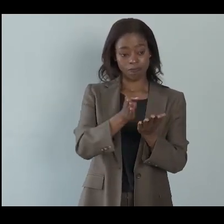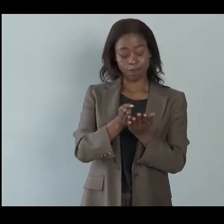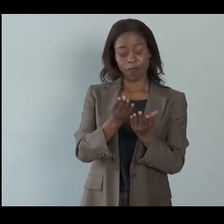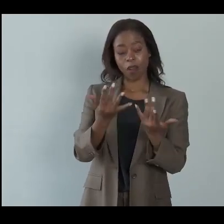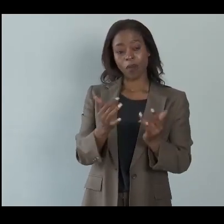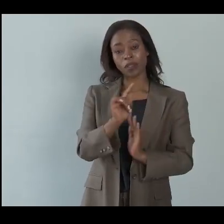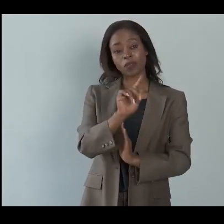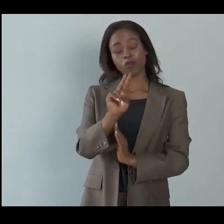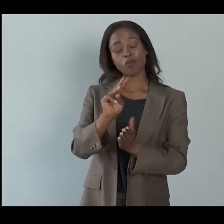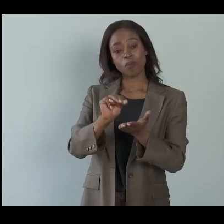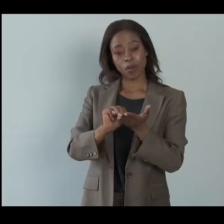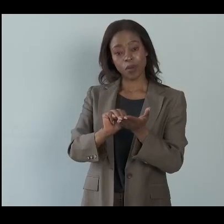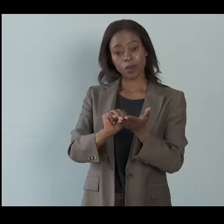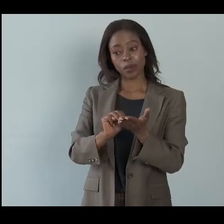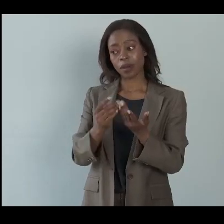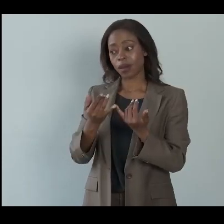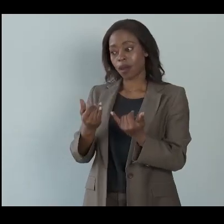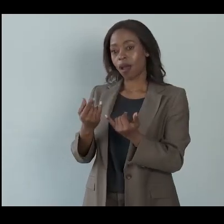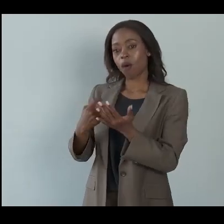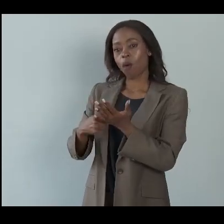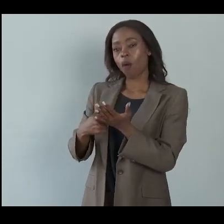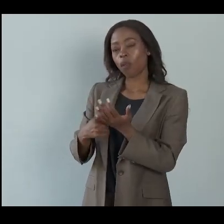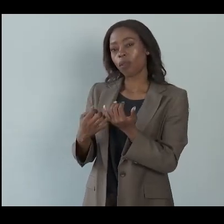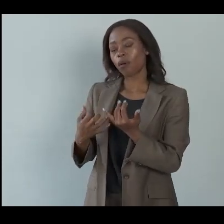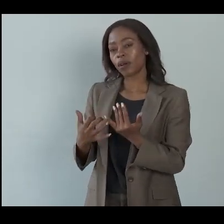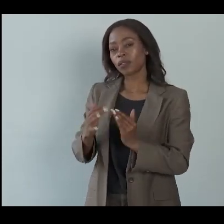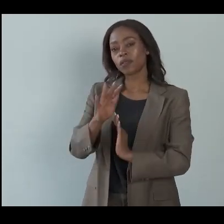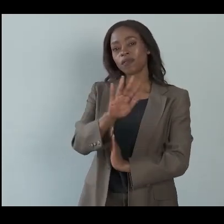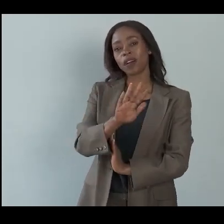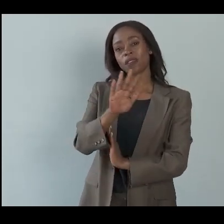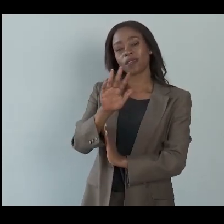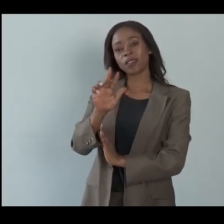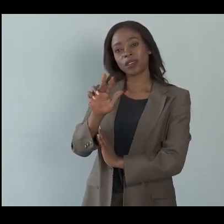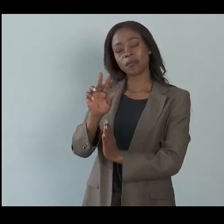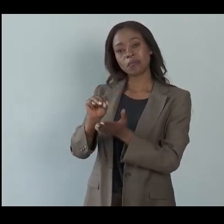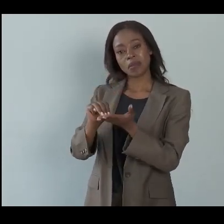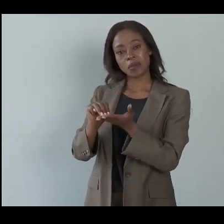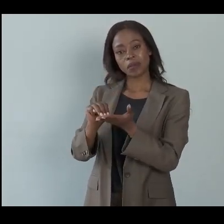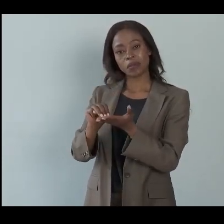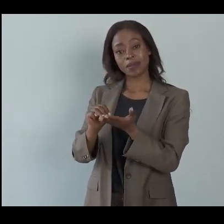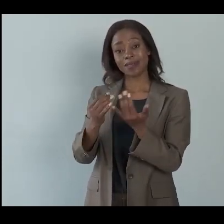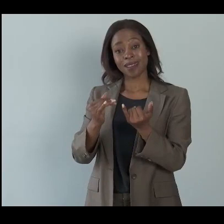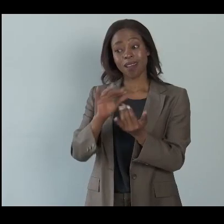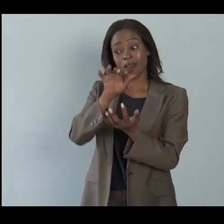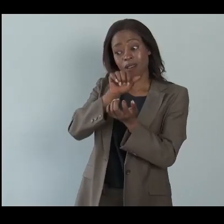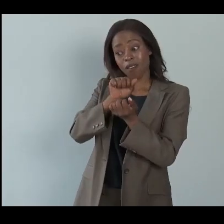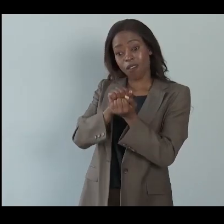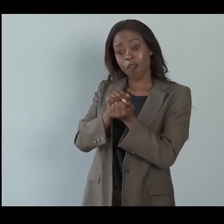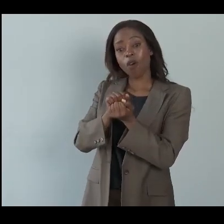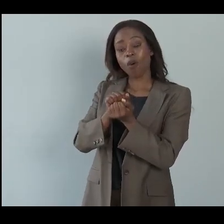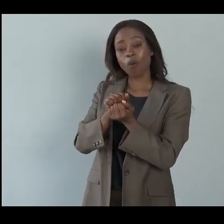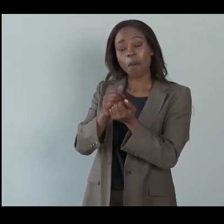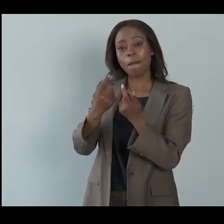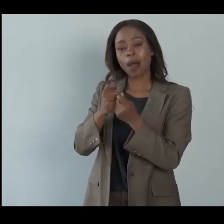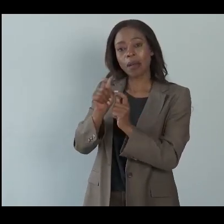Our net debt position as at 31 August was 558 million. This leaves the net debt to attributable EBITDA ratio